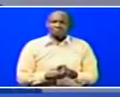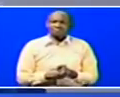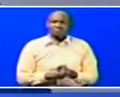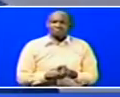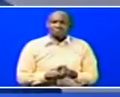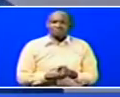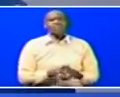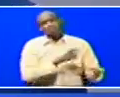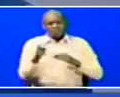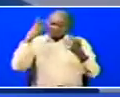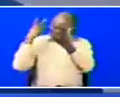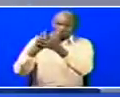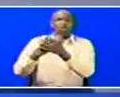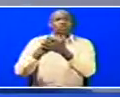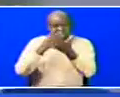Take him to prison.